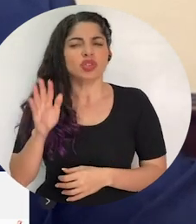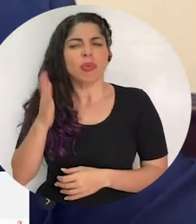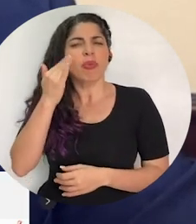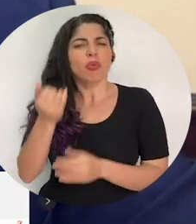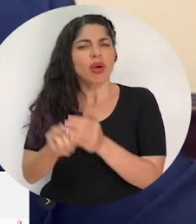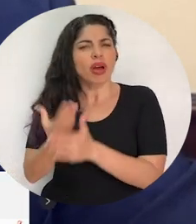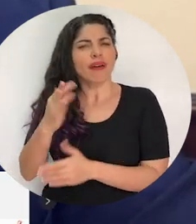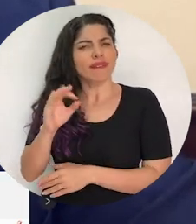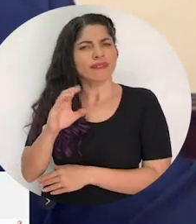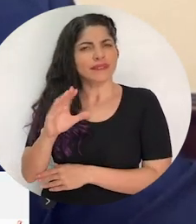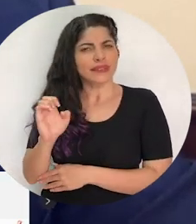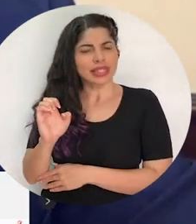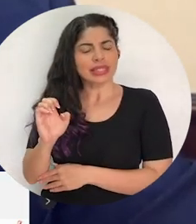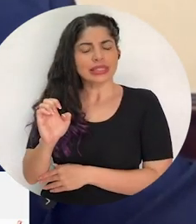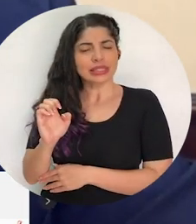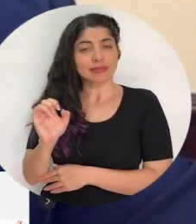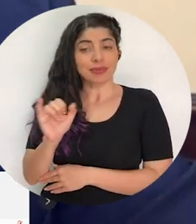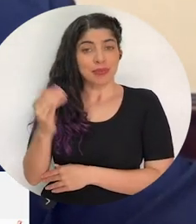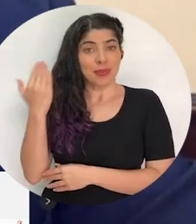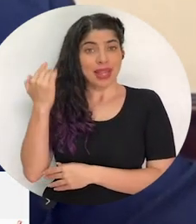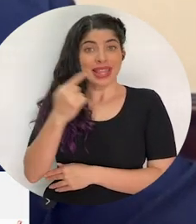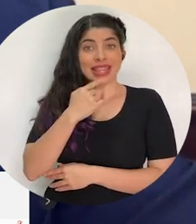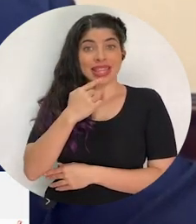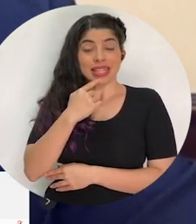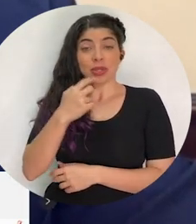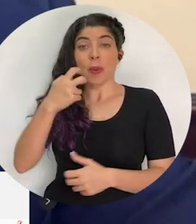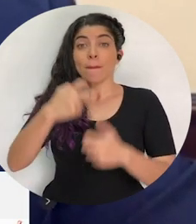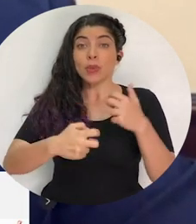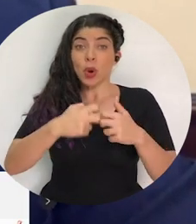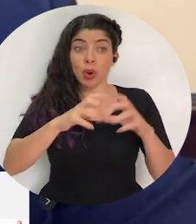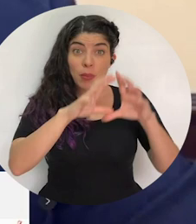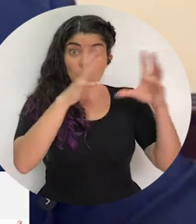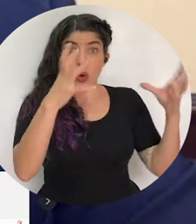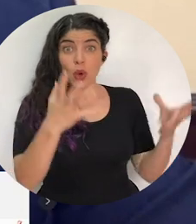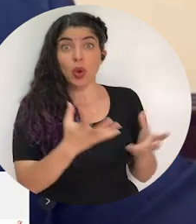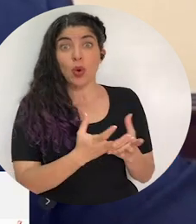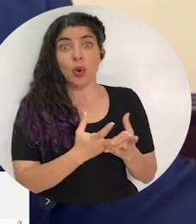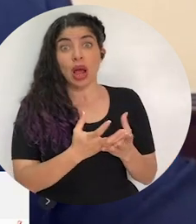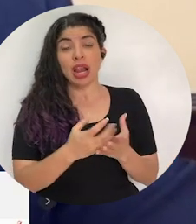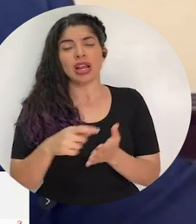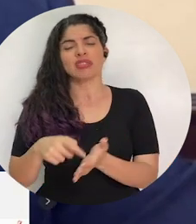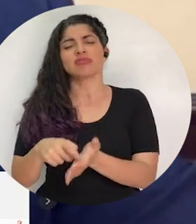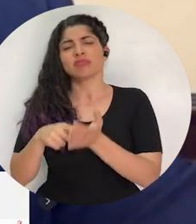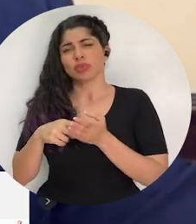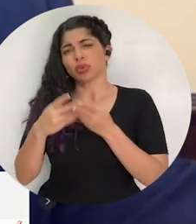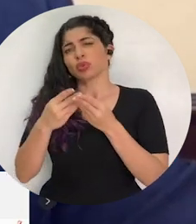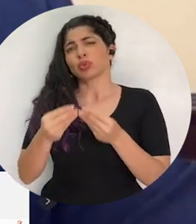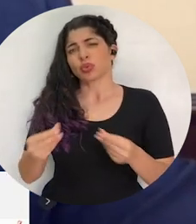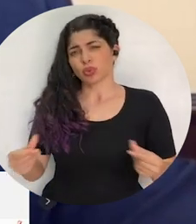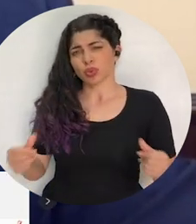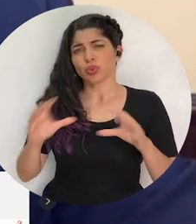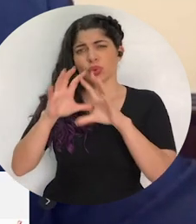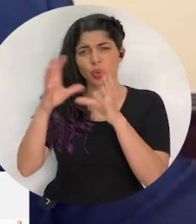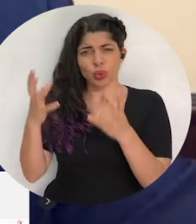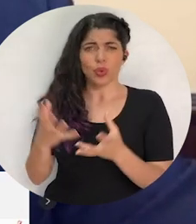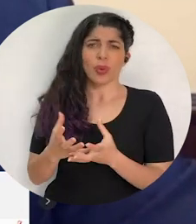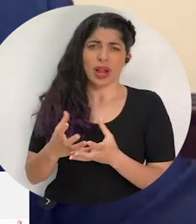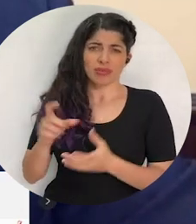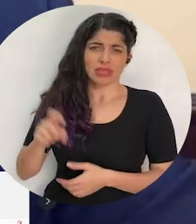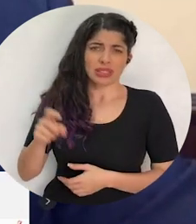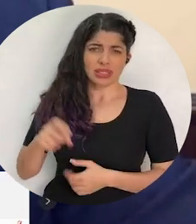justification of FACE. As I mentioned, a global problem requires a global